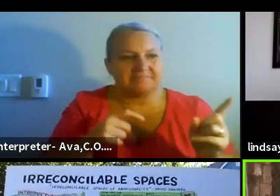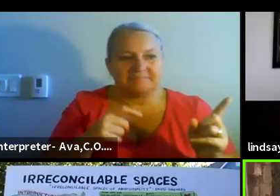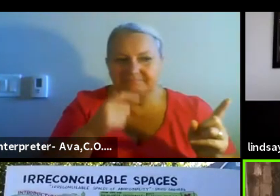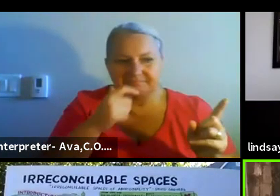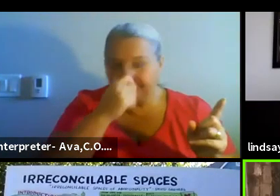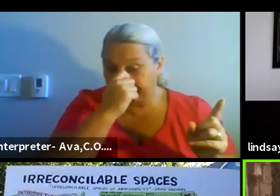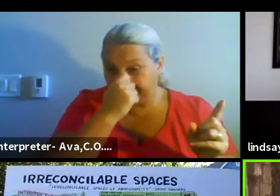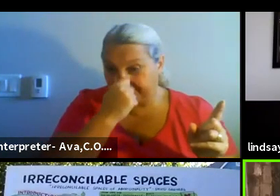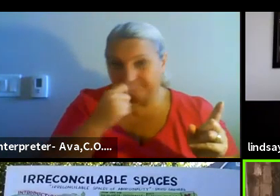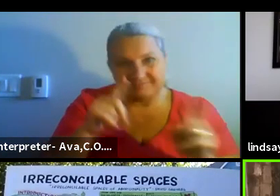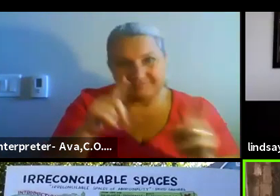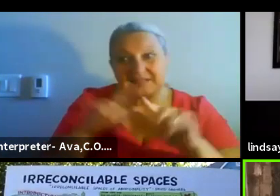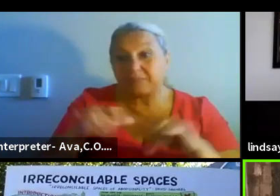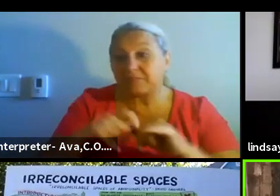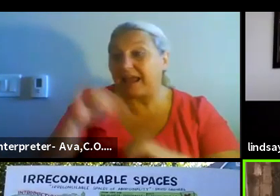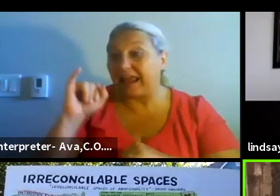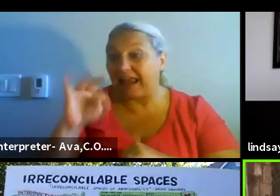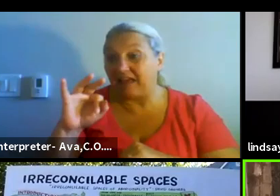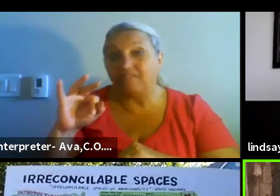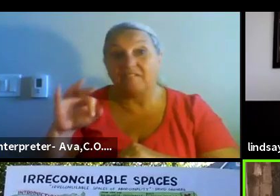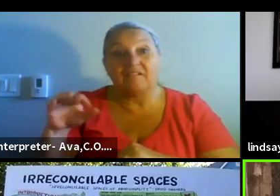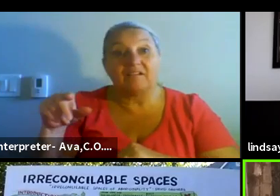and important would have been lost.